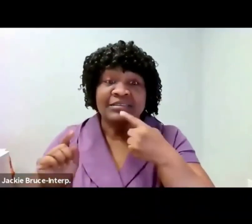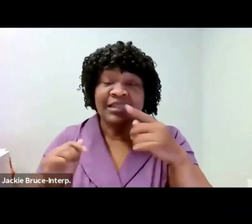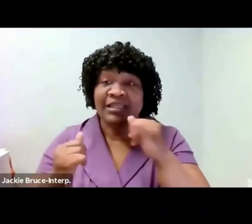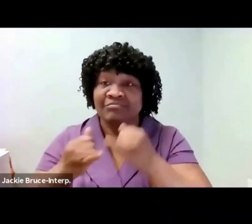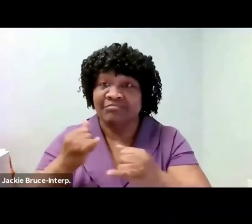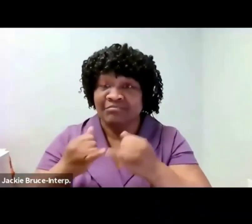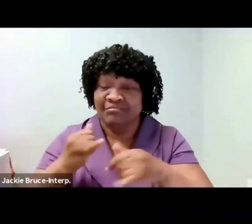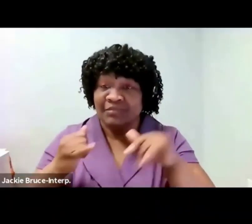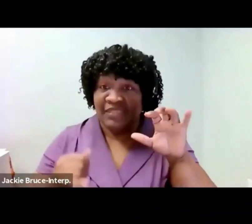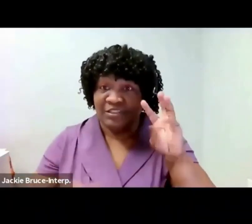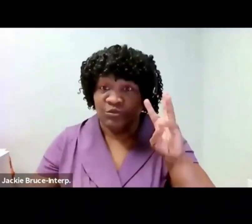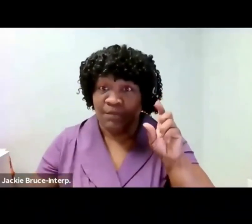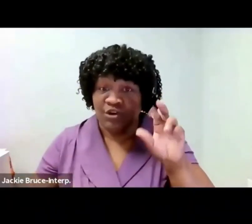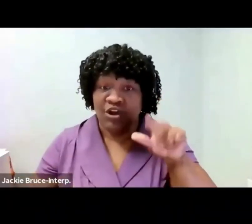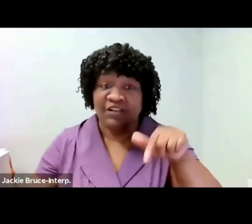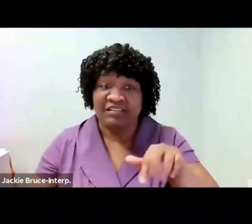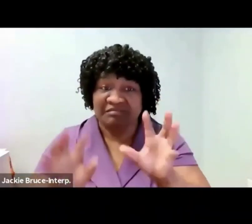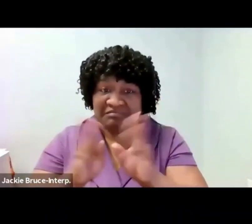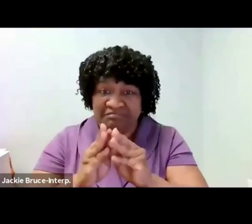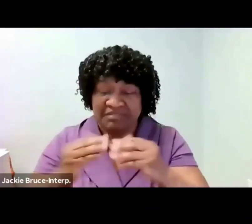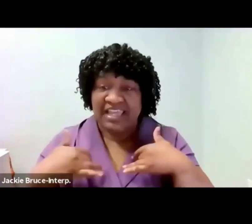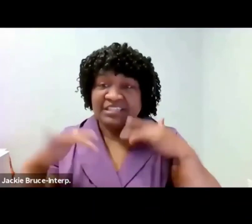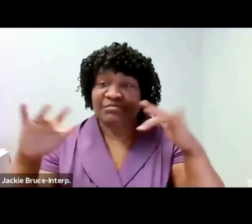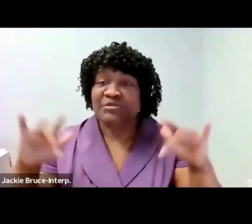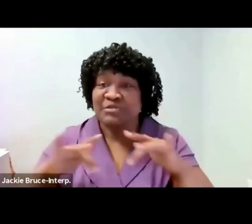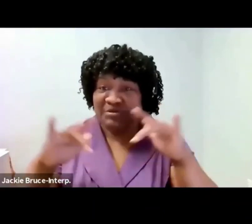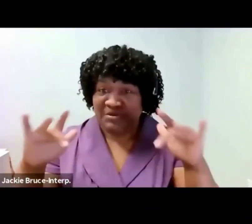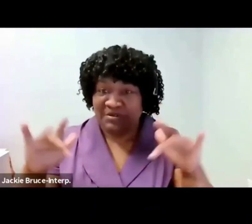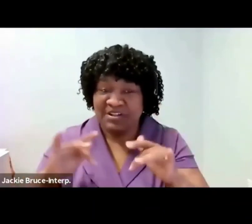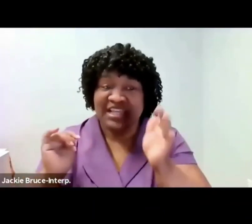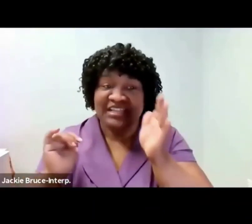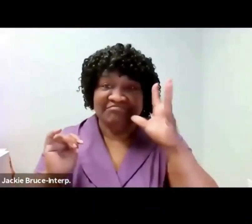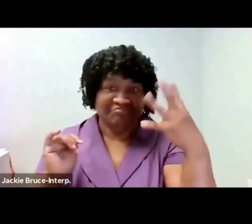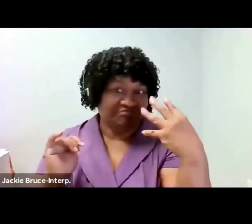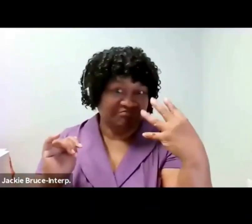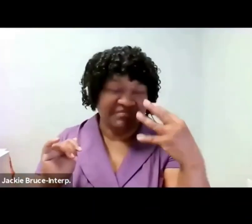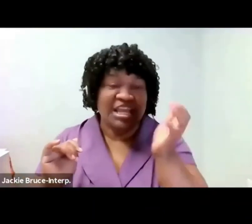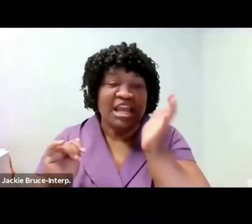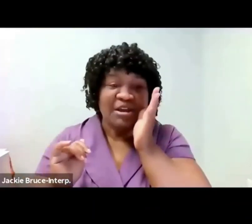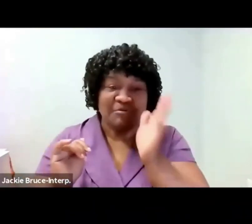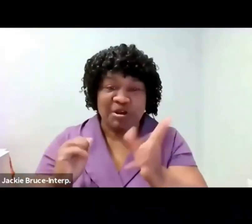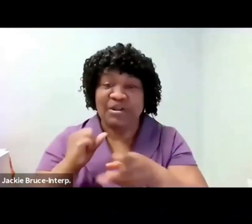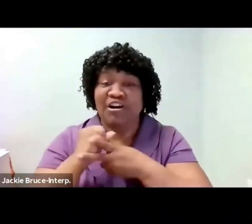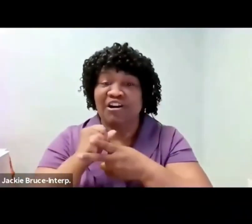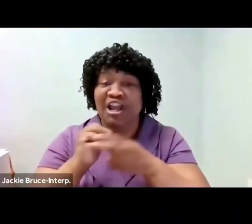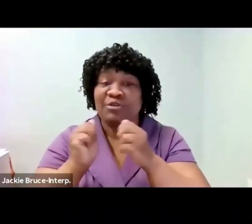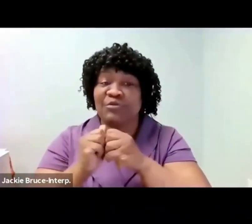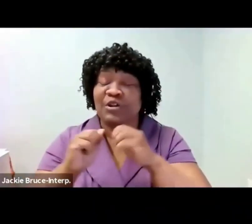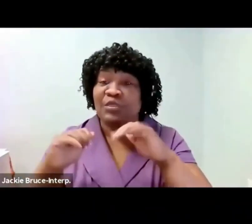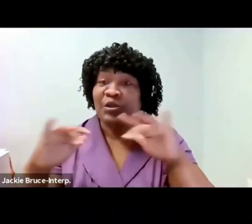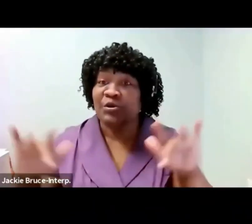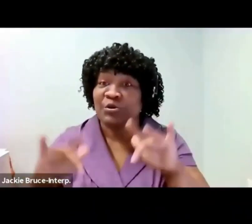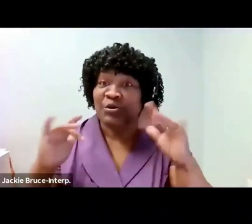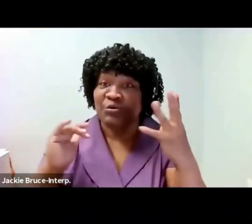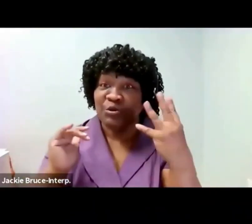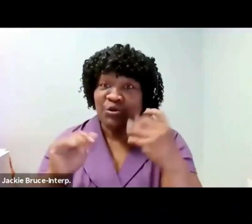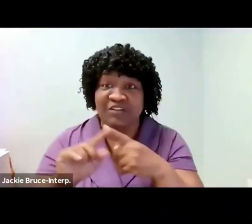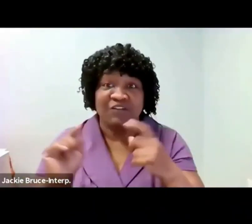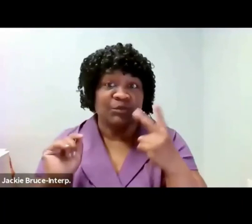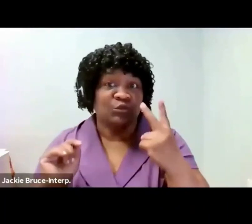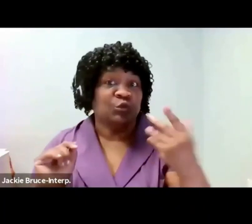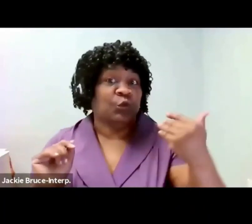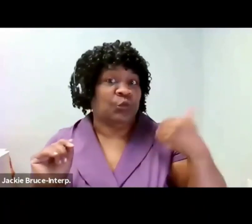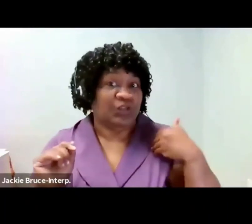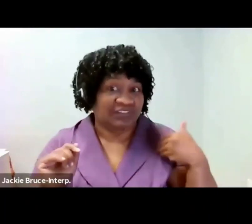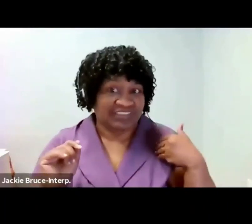this webinar, this session has been recorded and will be archived along with the recordings from the 2 previous